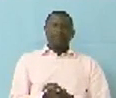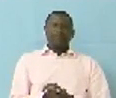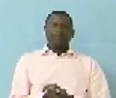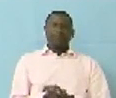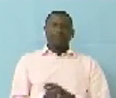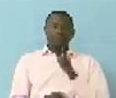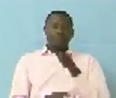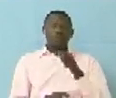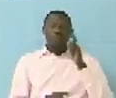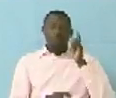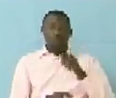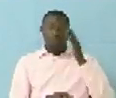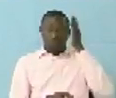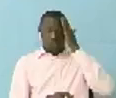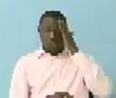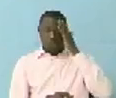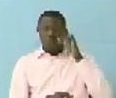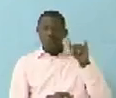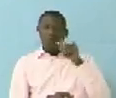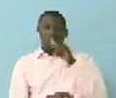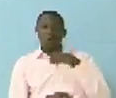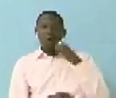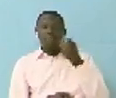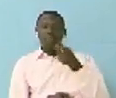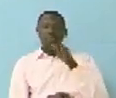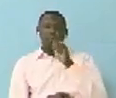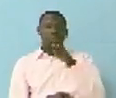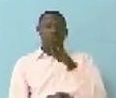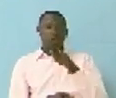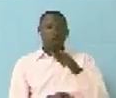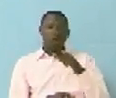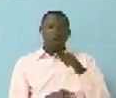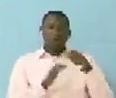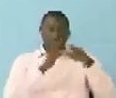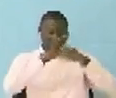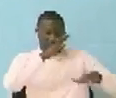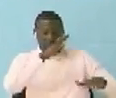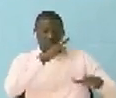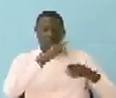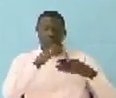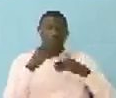you should know which of your superiors should be responsible for your actions.